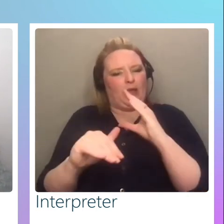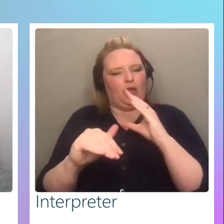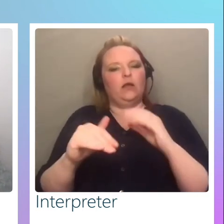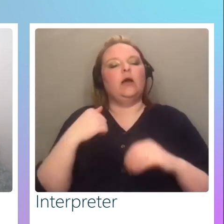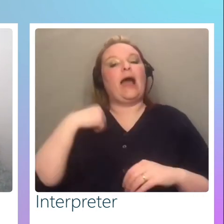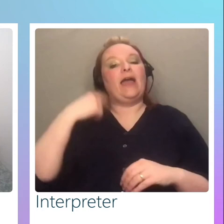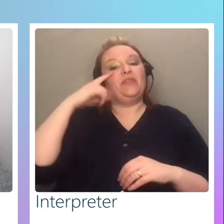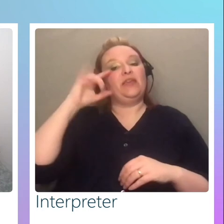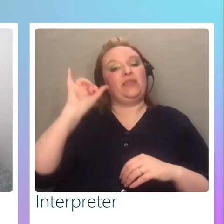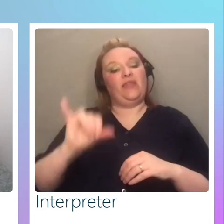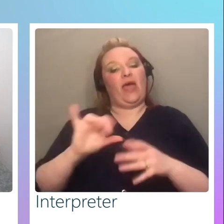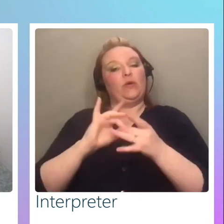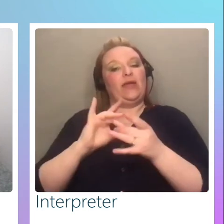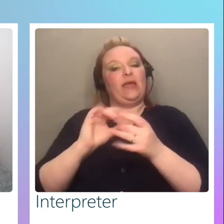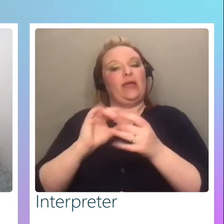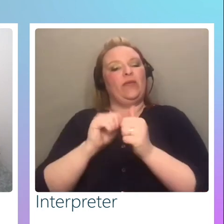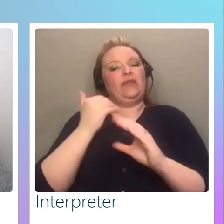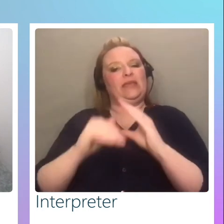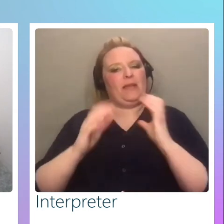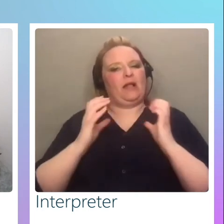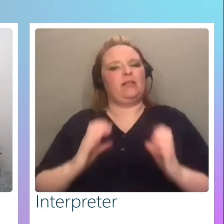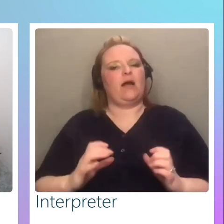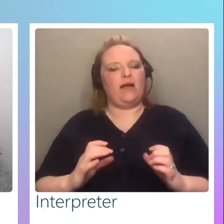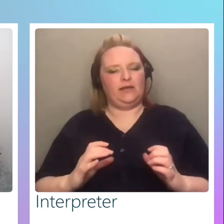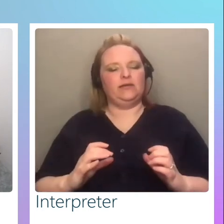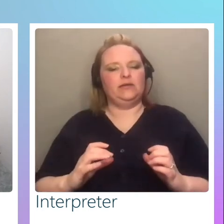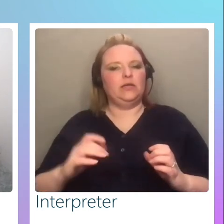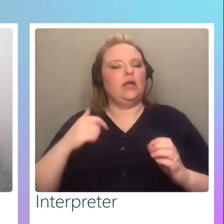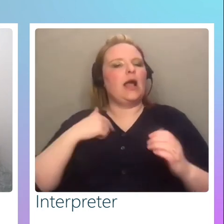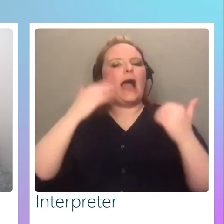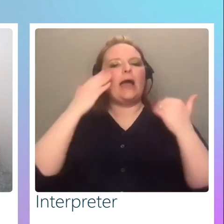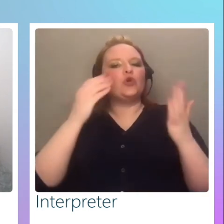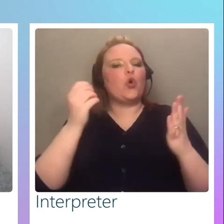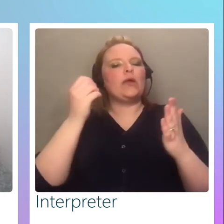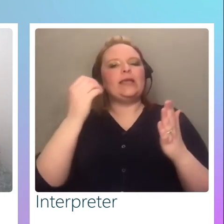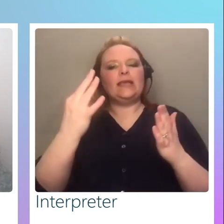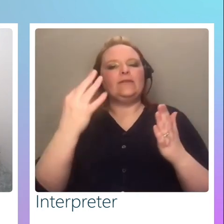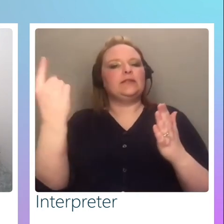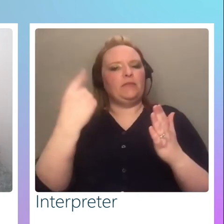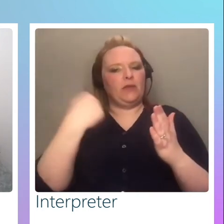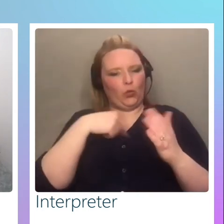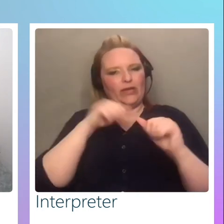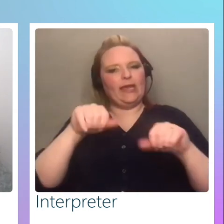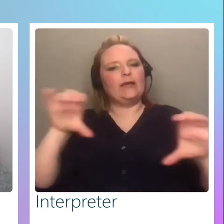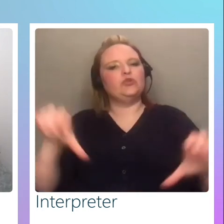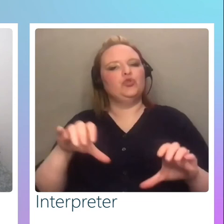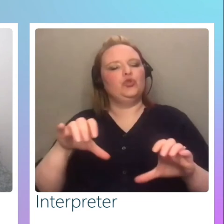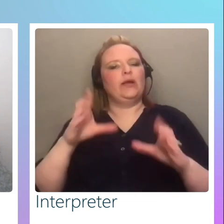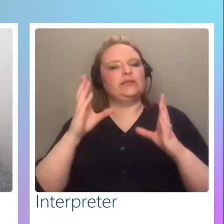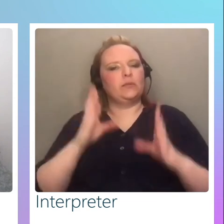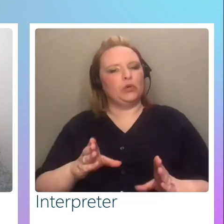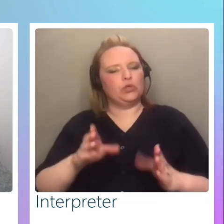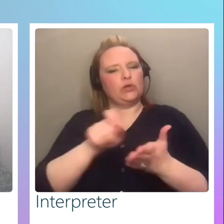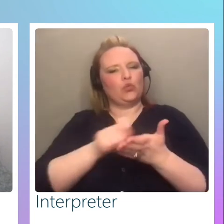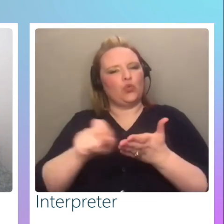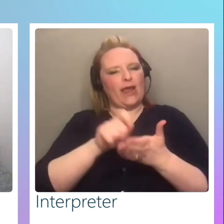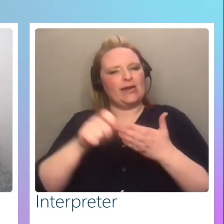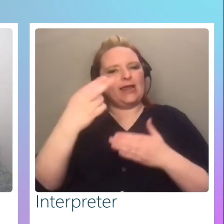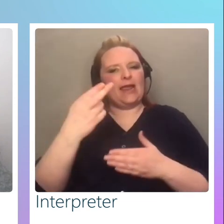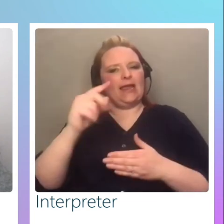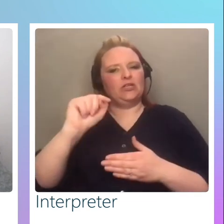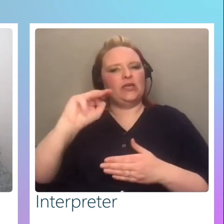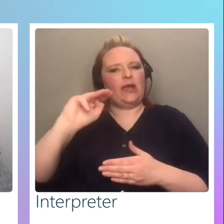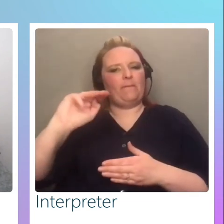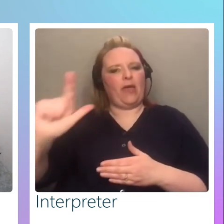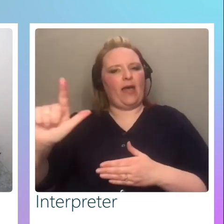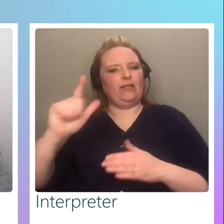a lot of that falls on the email client. And I don't know if there's anything we can do as the person writing those HTML emails to